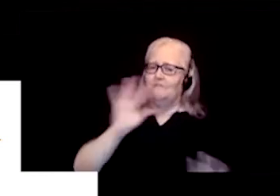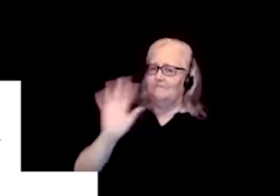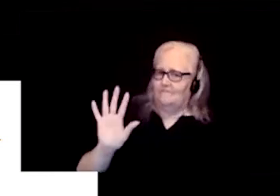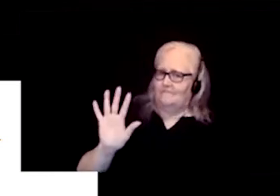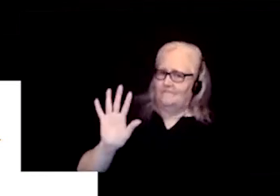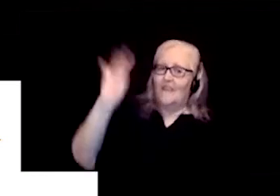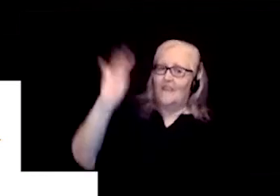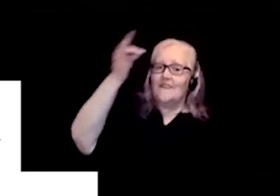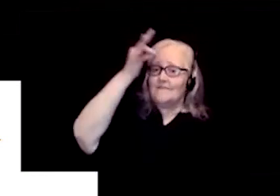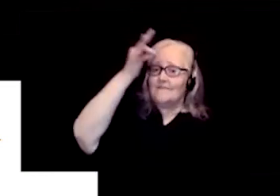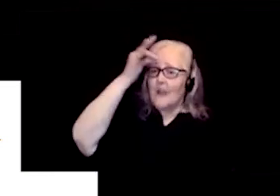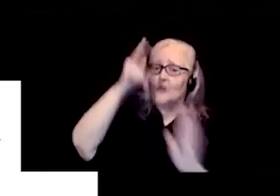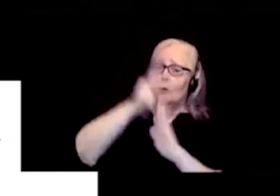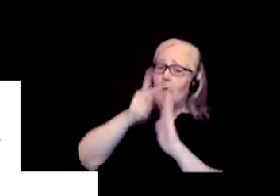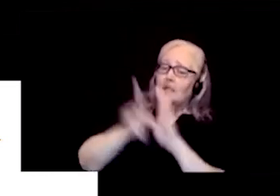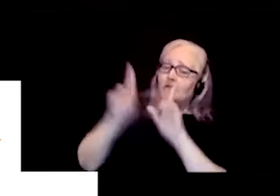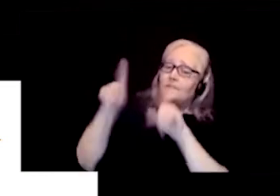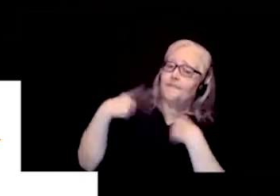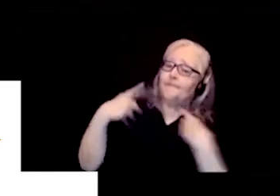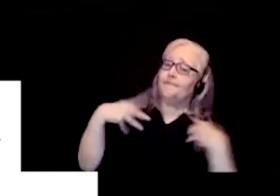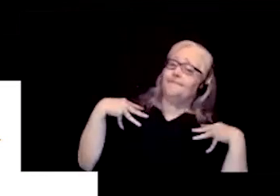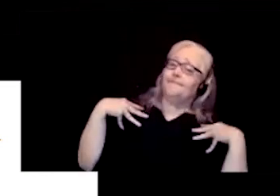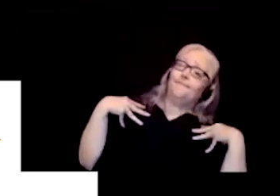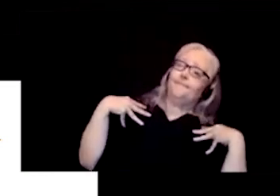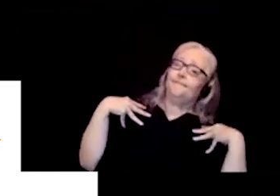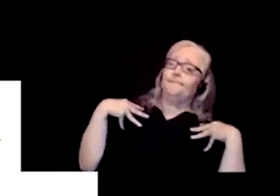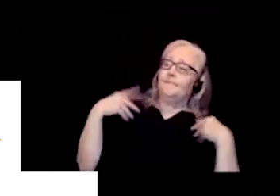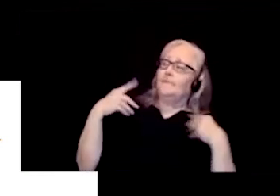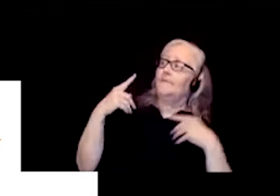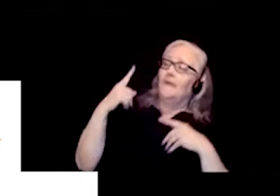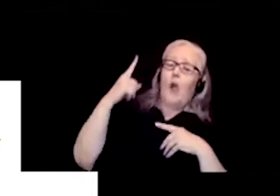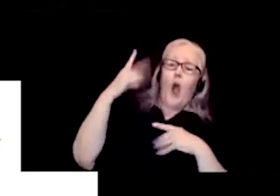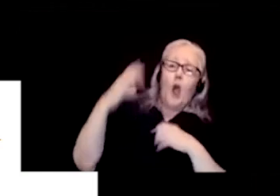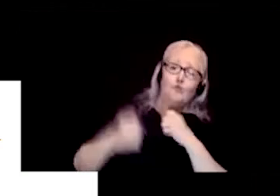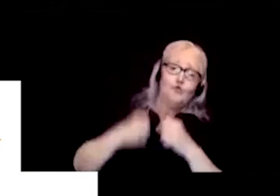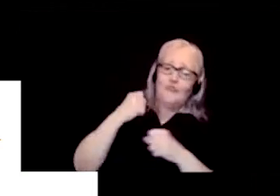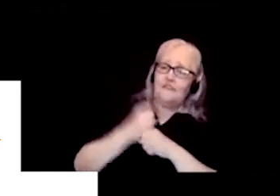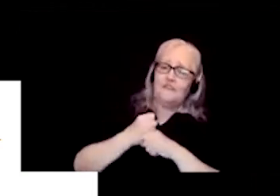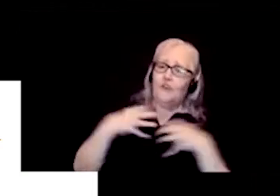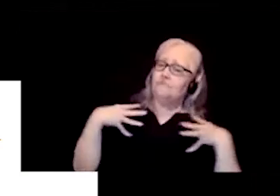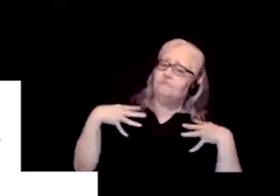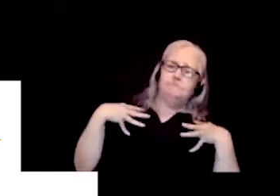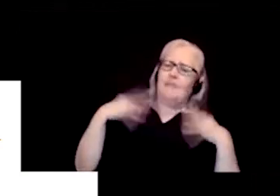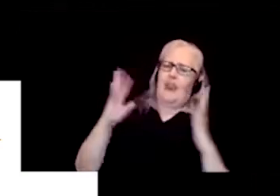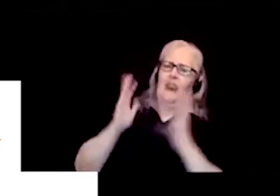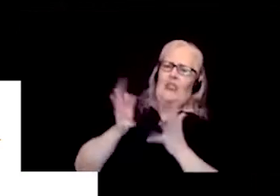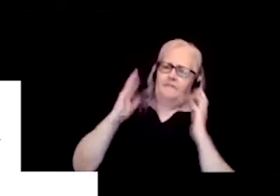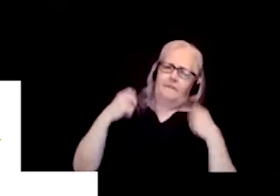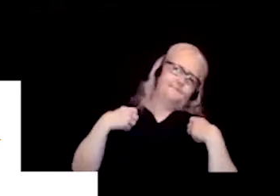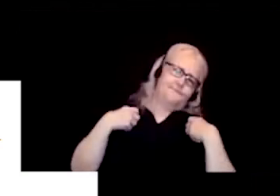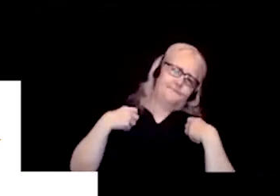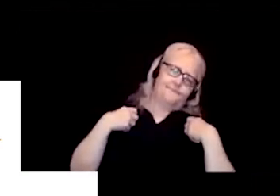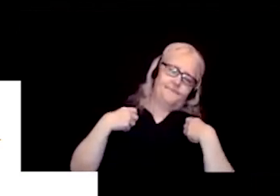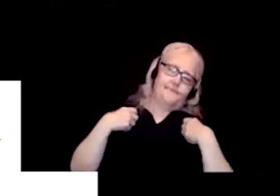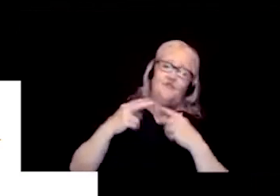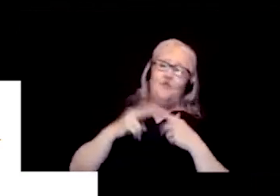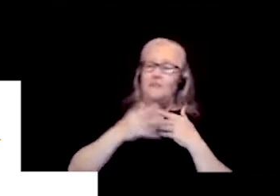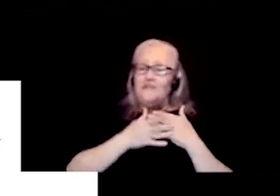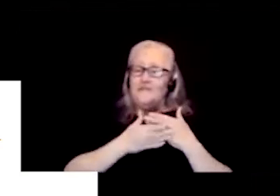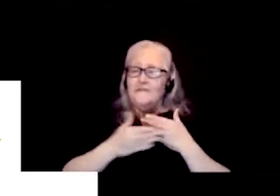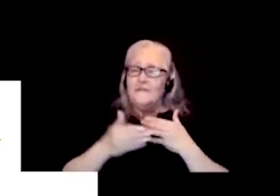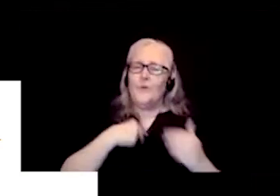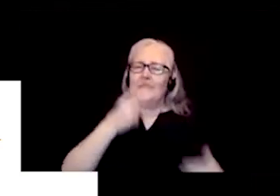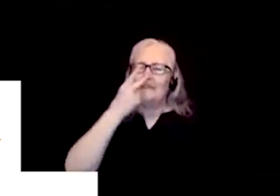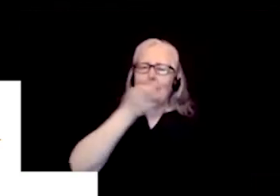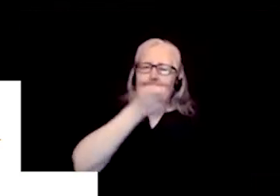mental health reforms for the next almost 100 years in America. After that, we would see only piecemeal legislation around